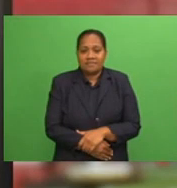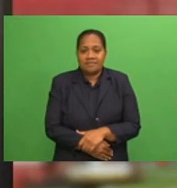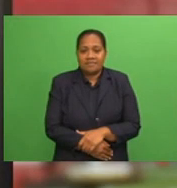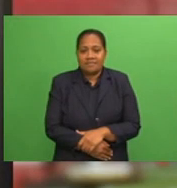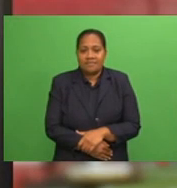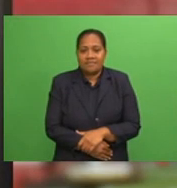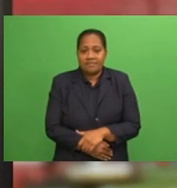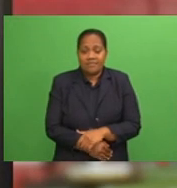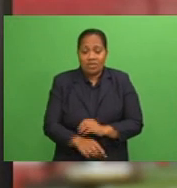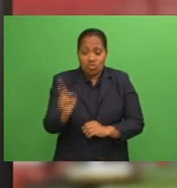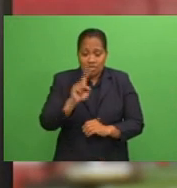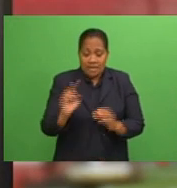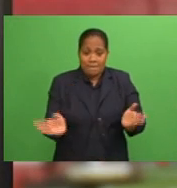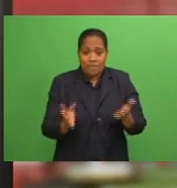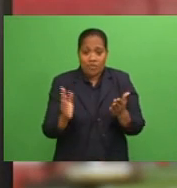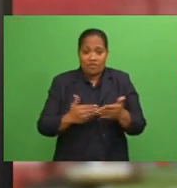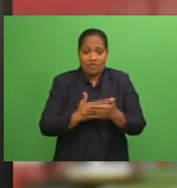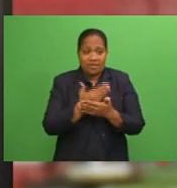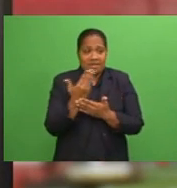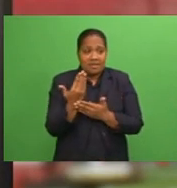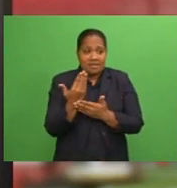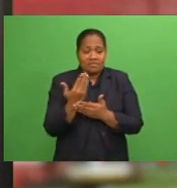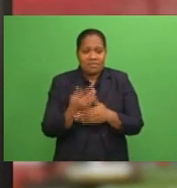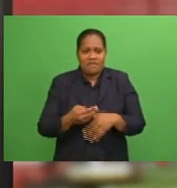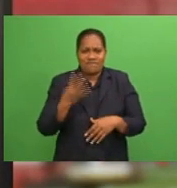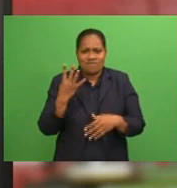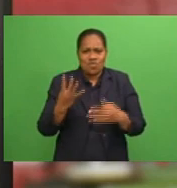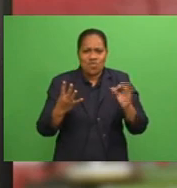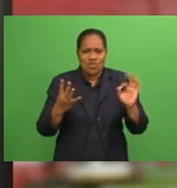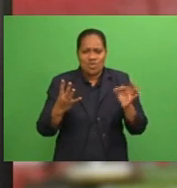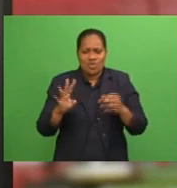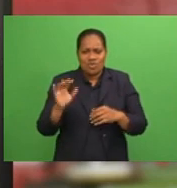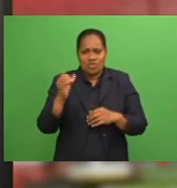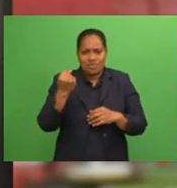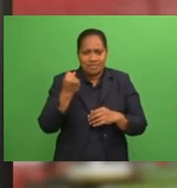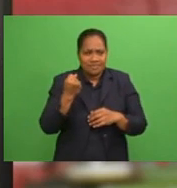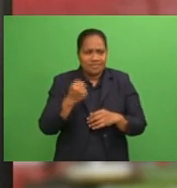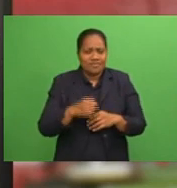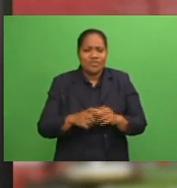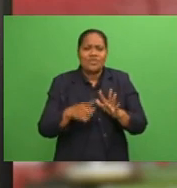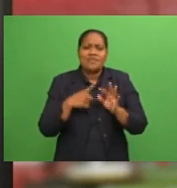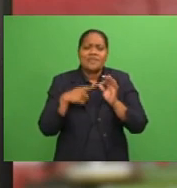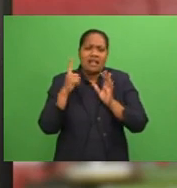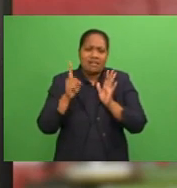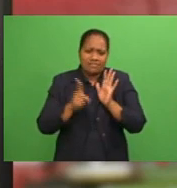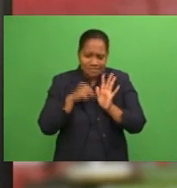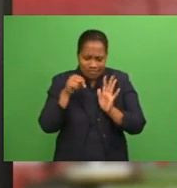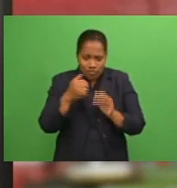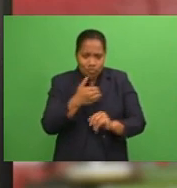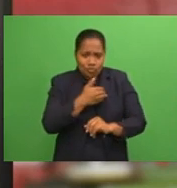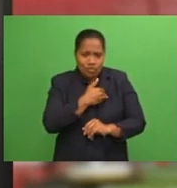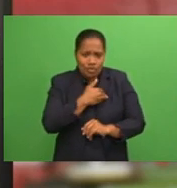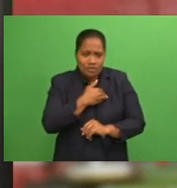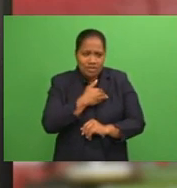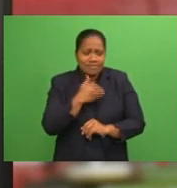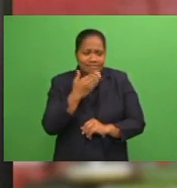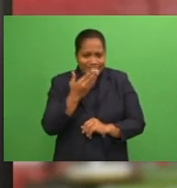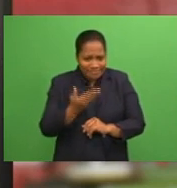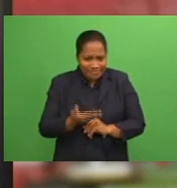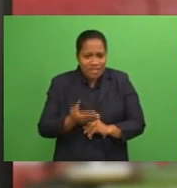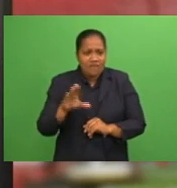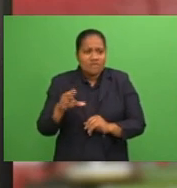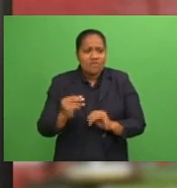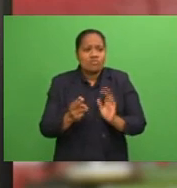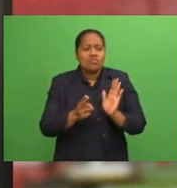In today's play of the day, Arsenal were 4-0 winners over Norwich in the EPL this morning, and it was this howler from the